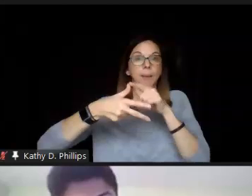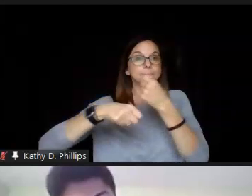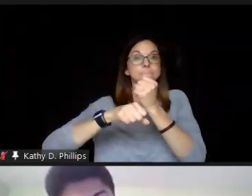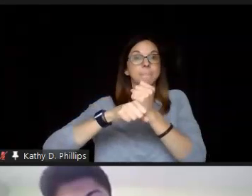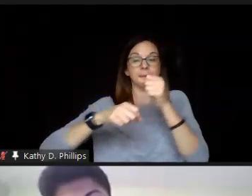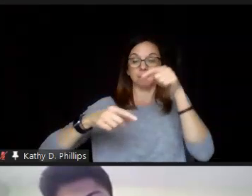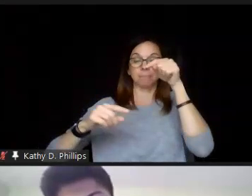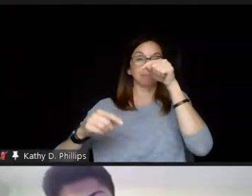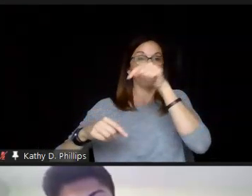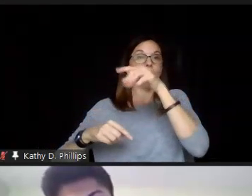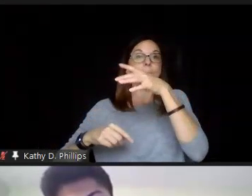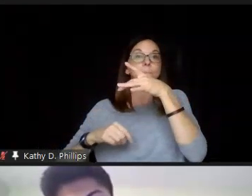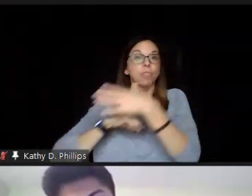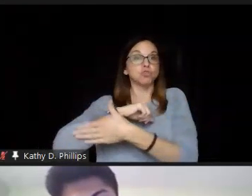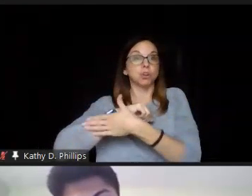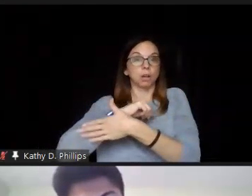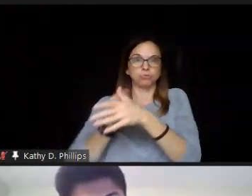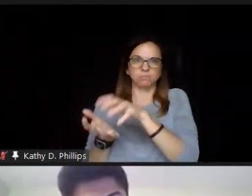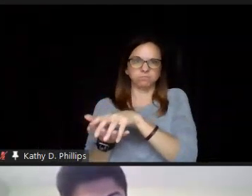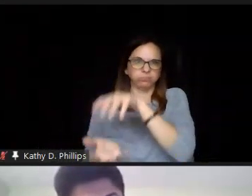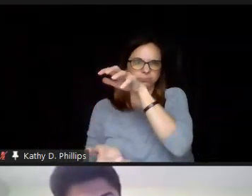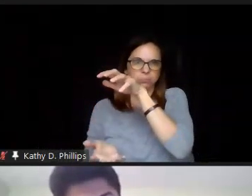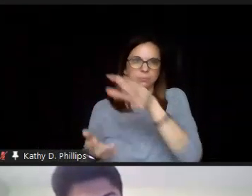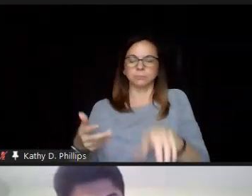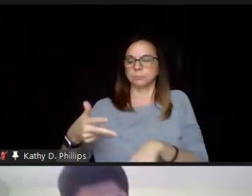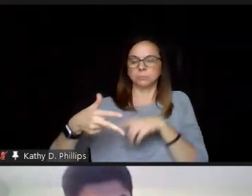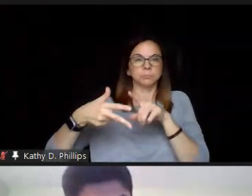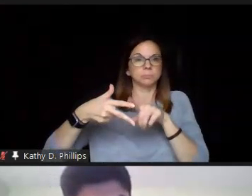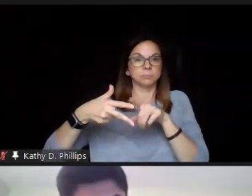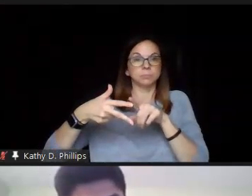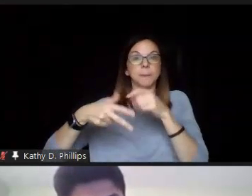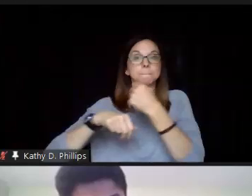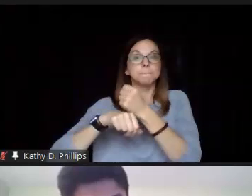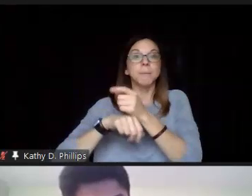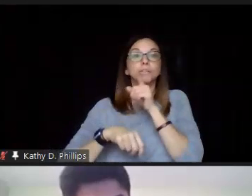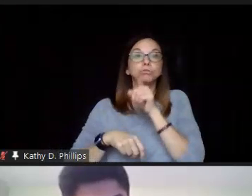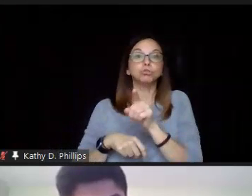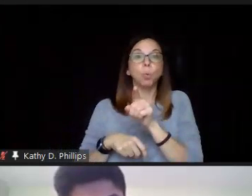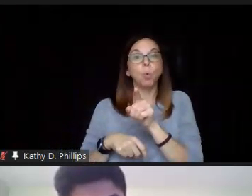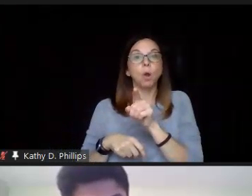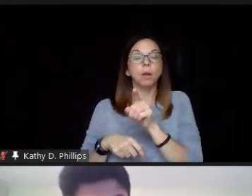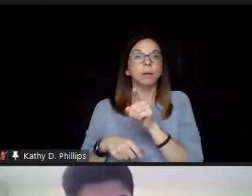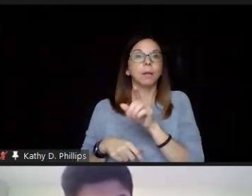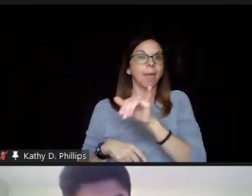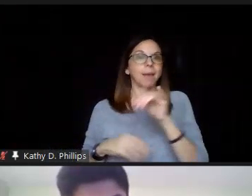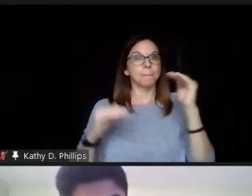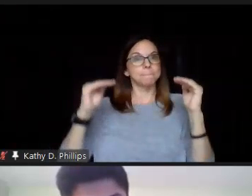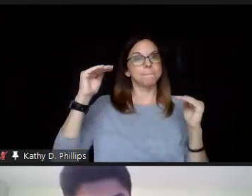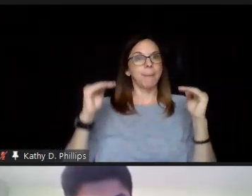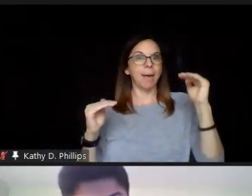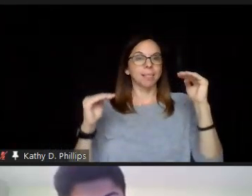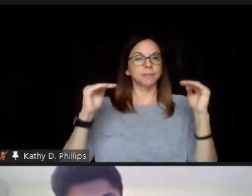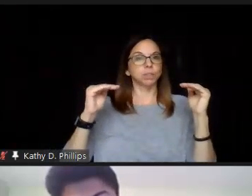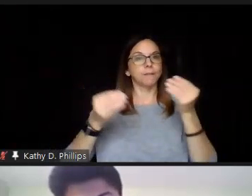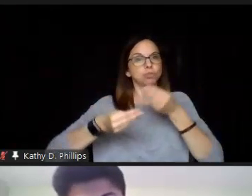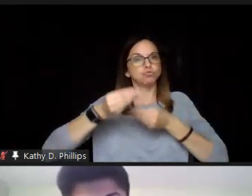make the mother country wealthy, right? Second one is to make sure that The balance of trade is